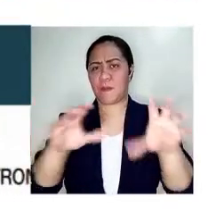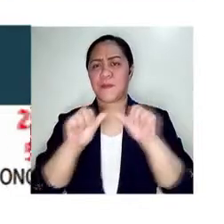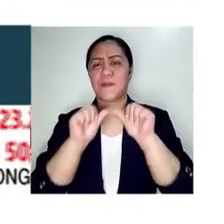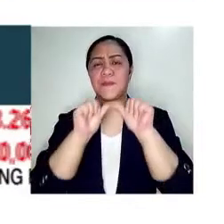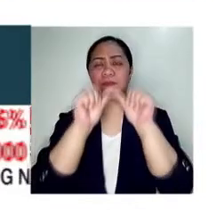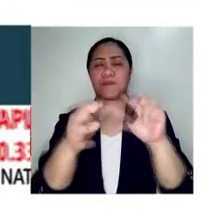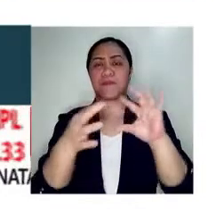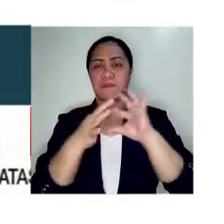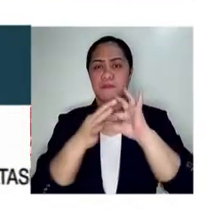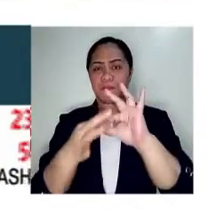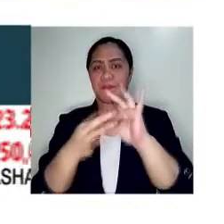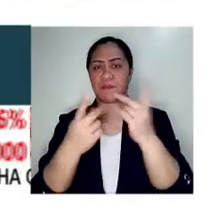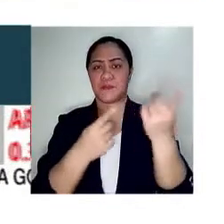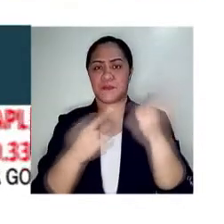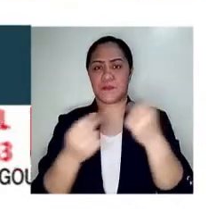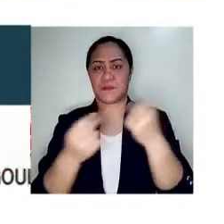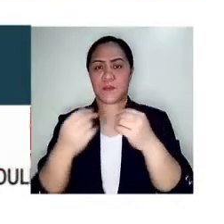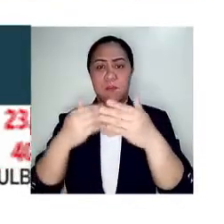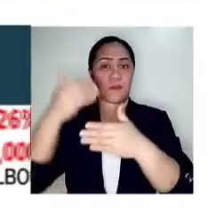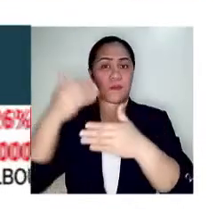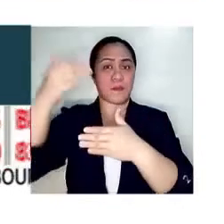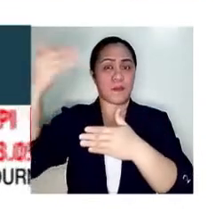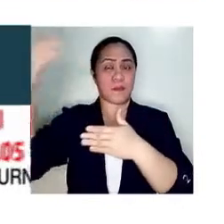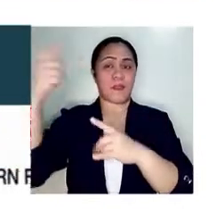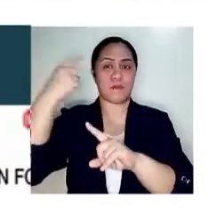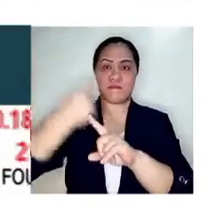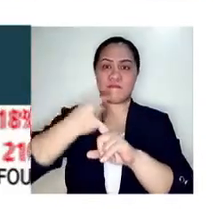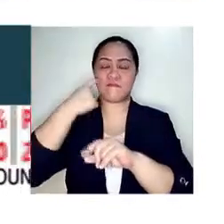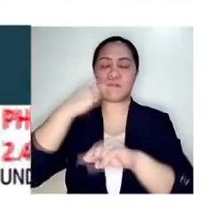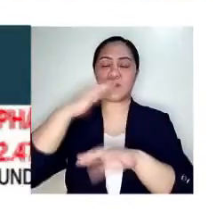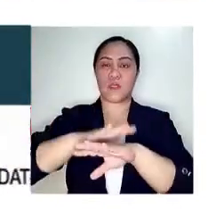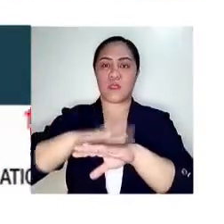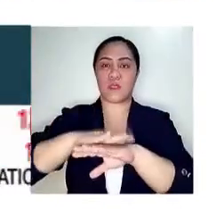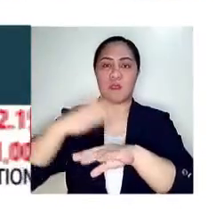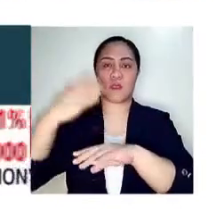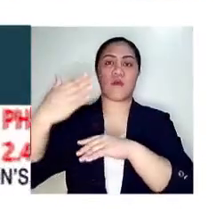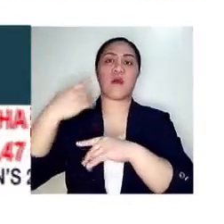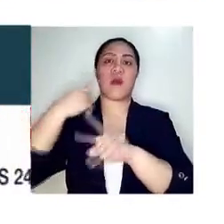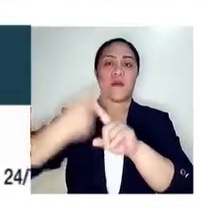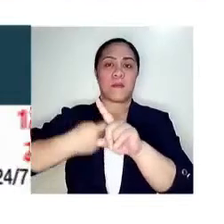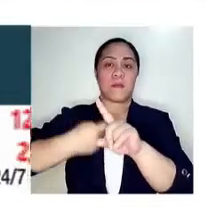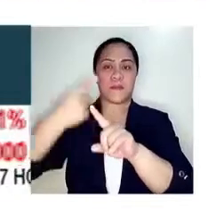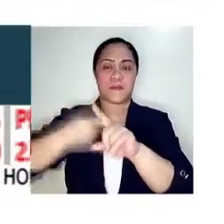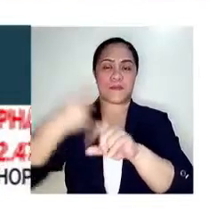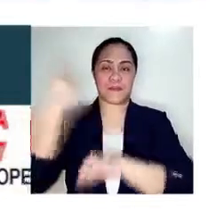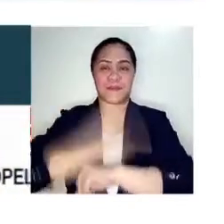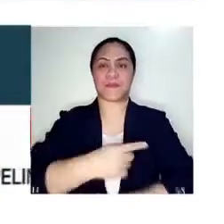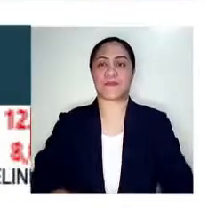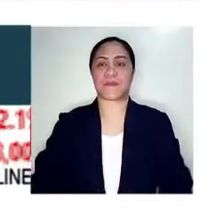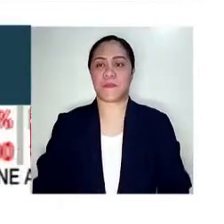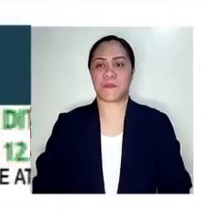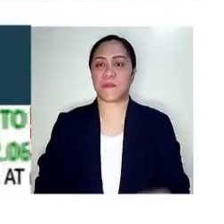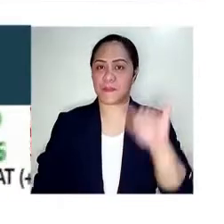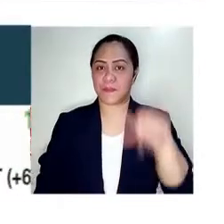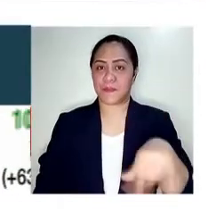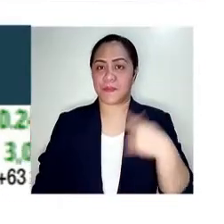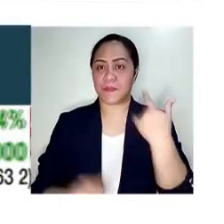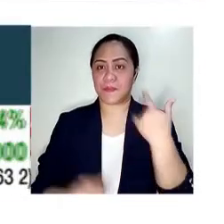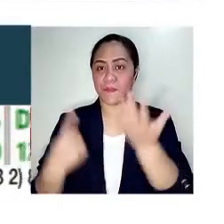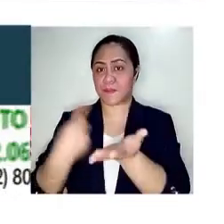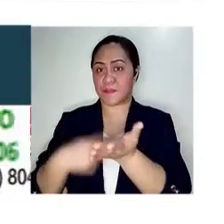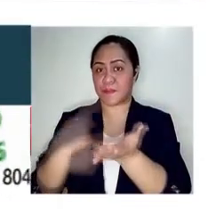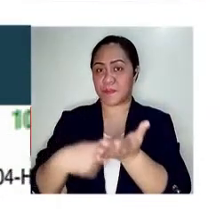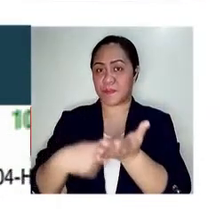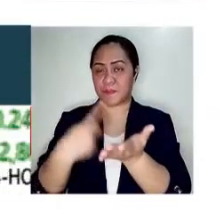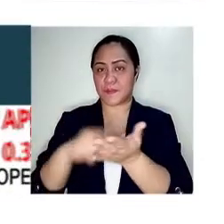the next 100 days, as he's promised to make a serious dent in his first few months in office. And that's what we're going to discuss with our guests later on in the program.